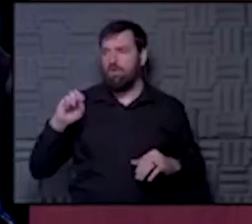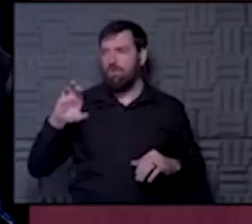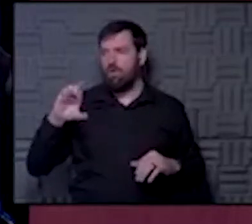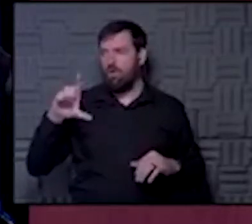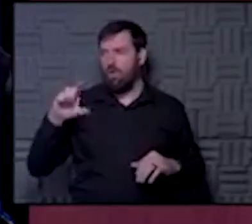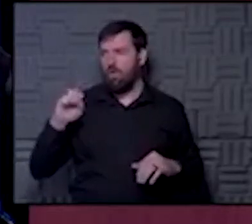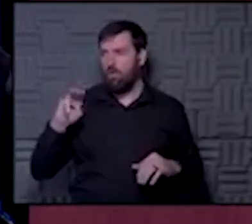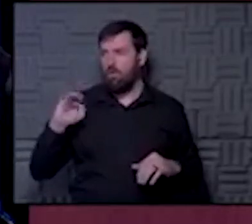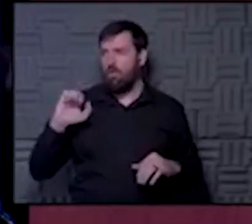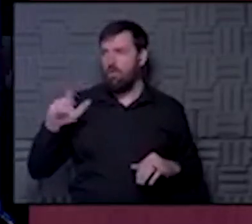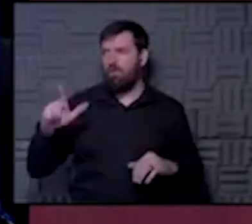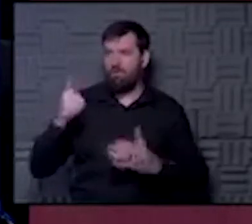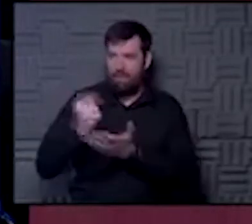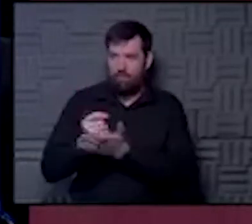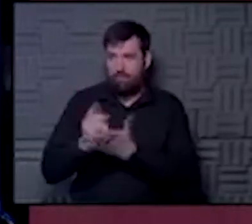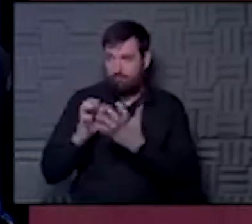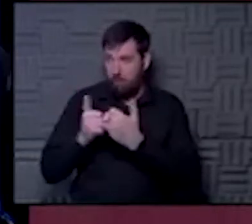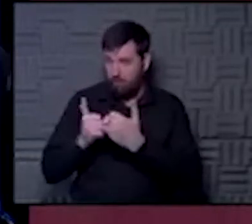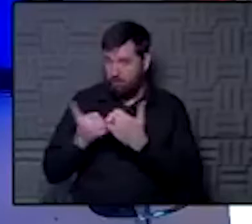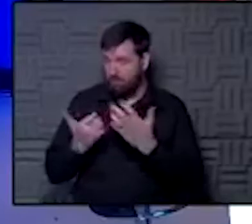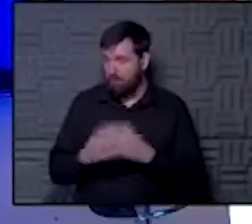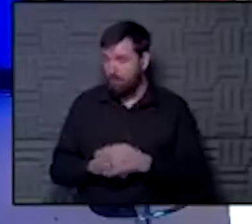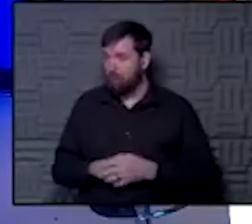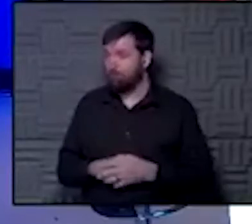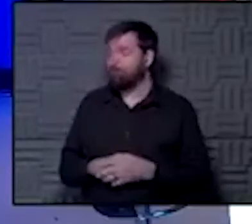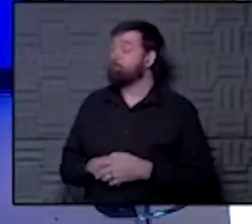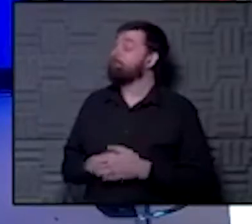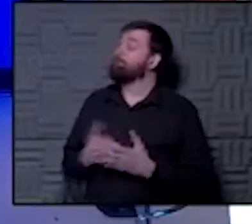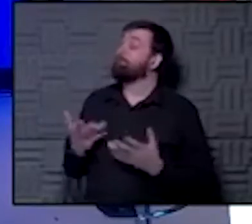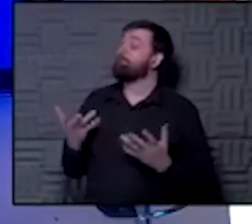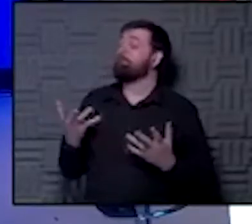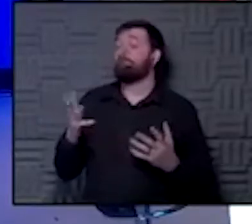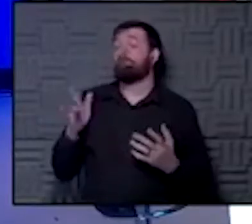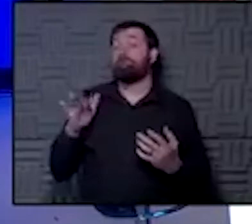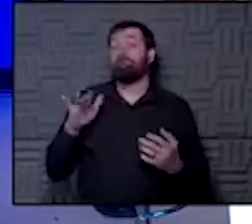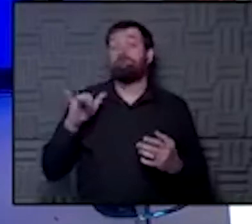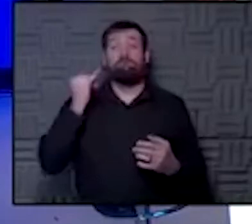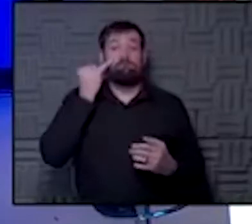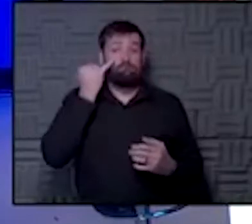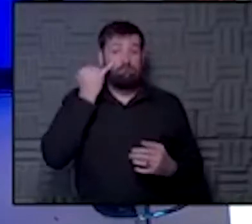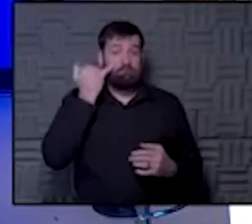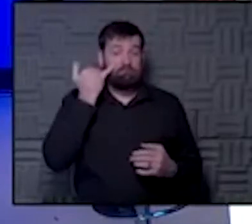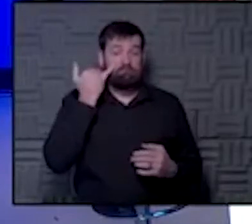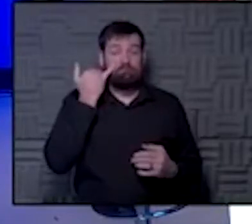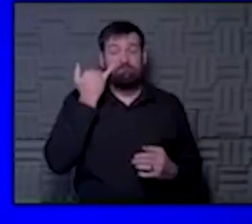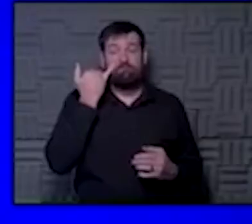that's a great question. Thoughts? Well, if you are a